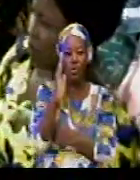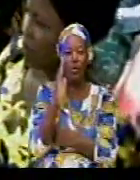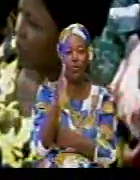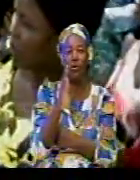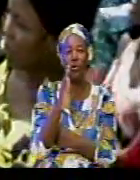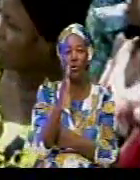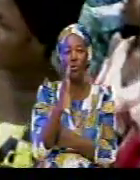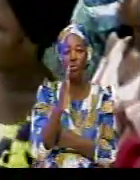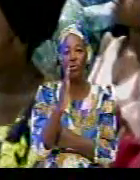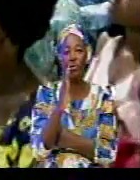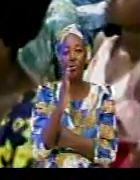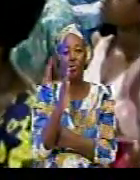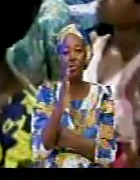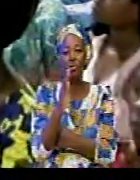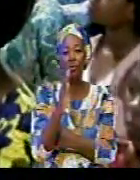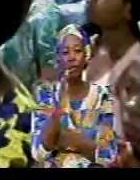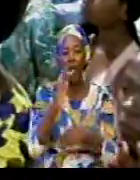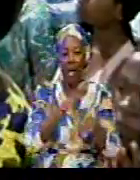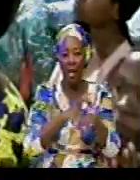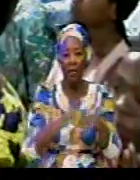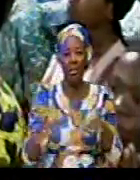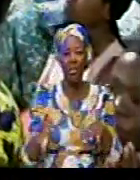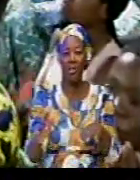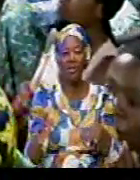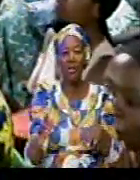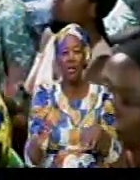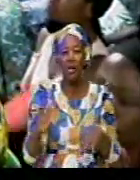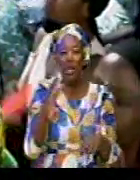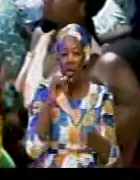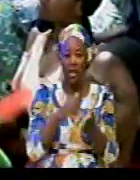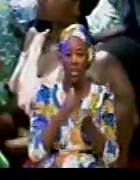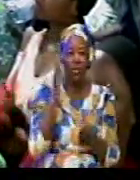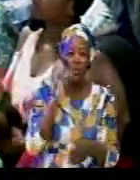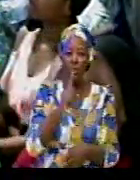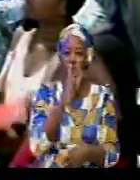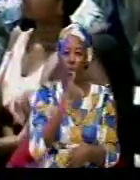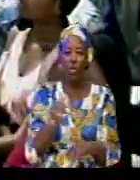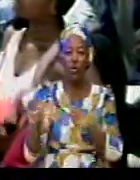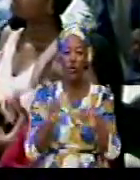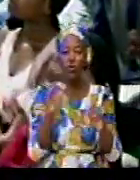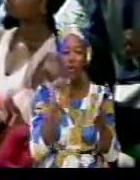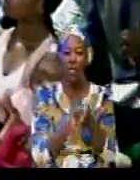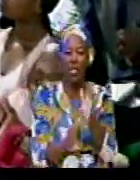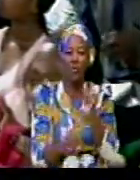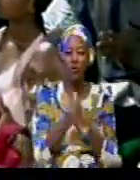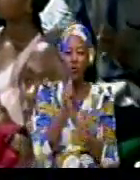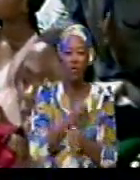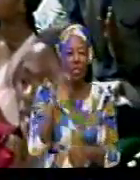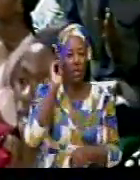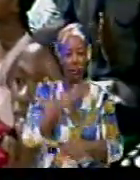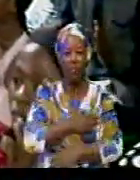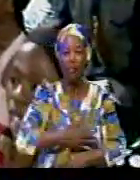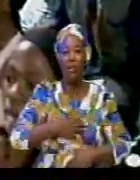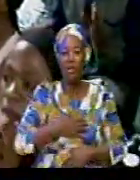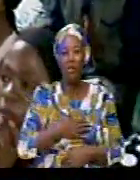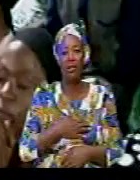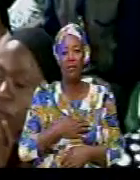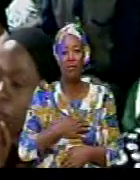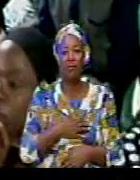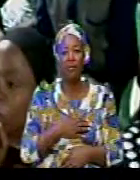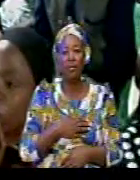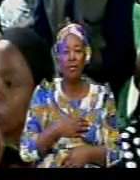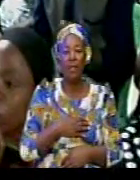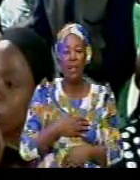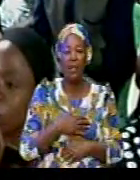it will not return back unto God void. It will accomplish